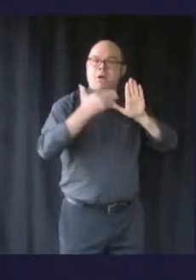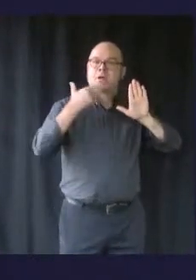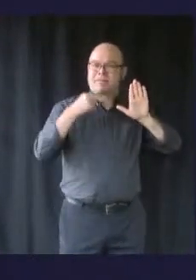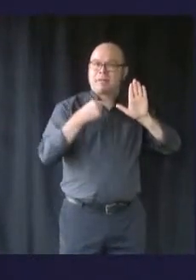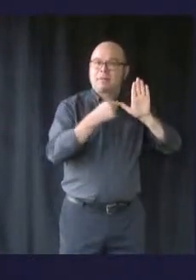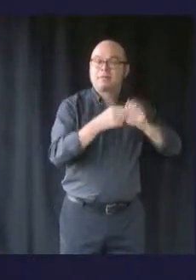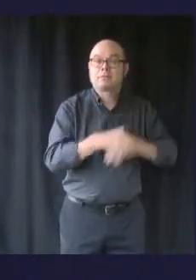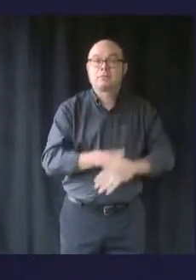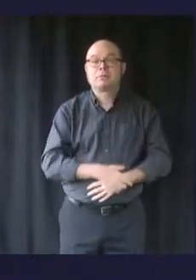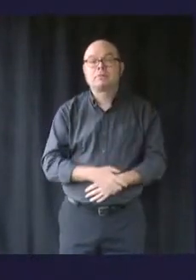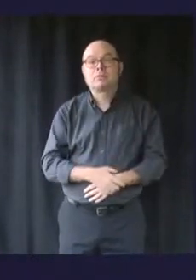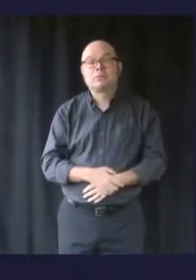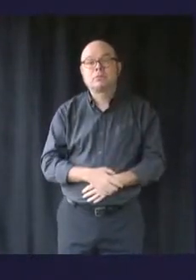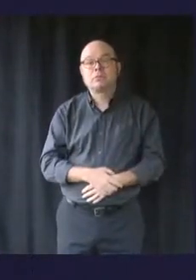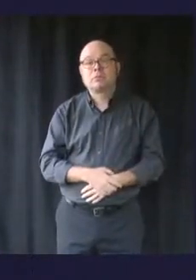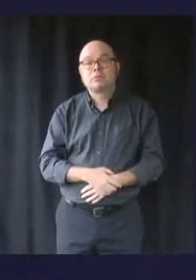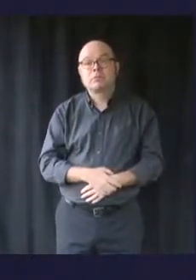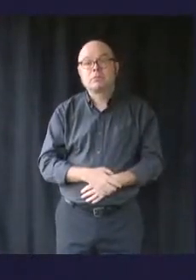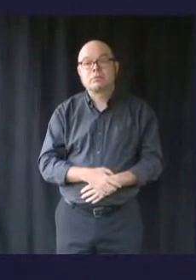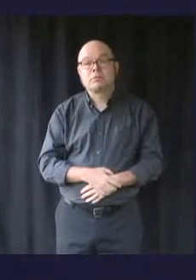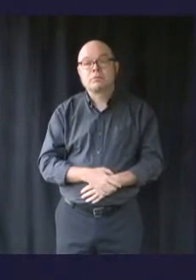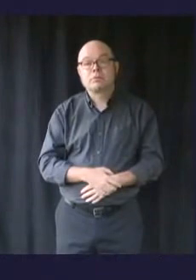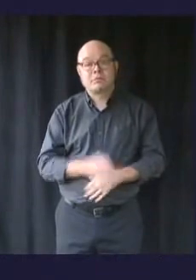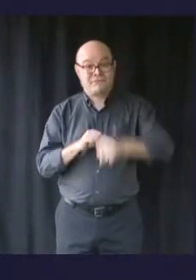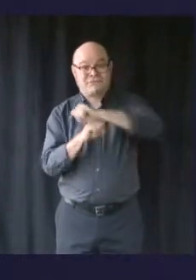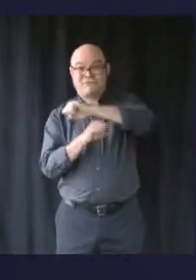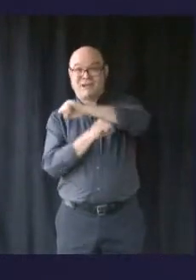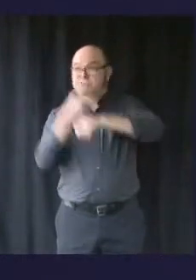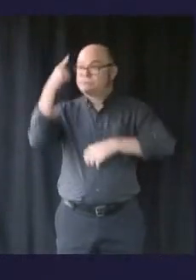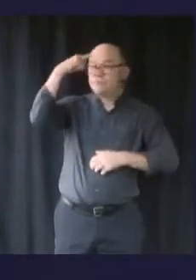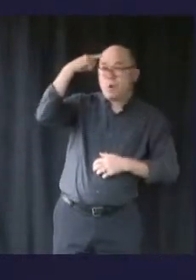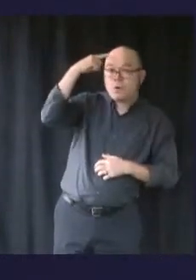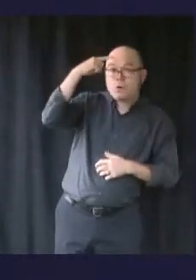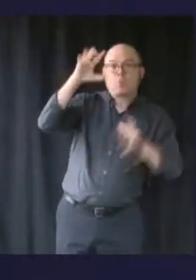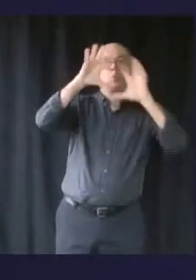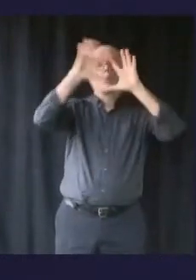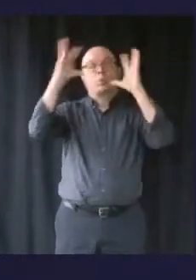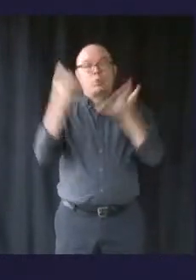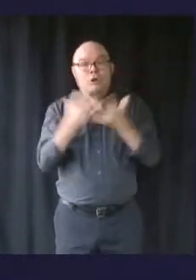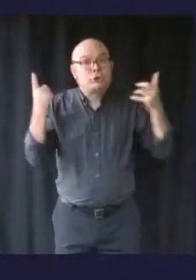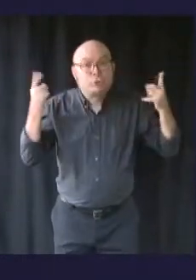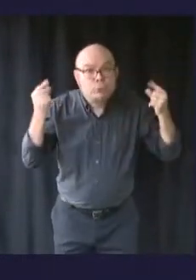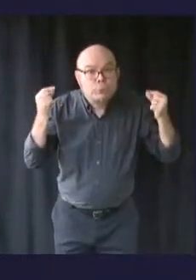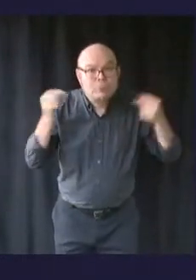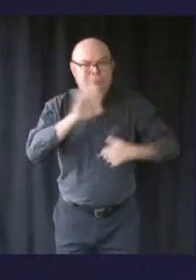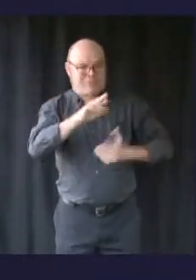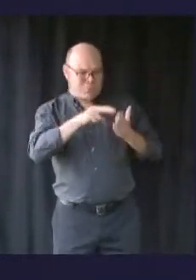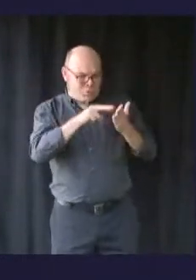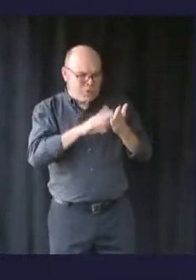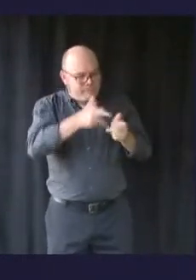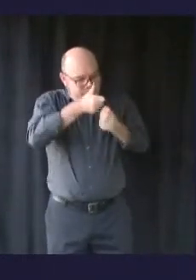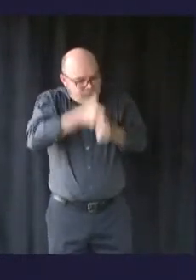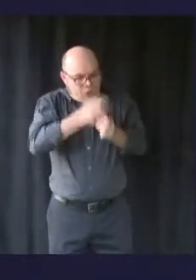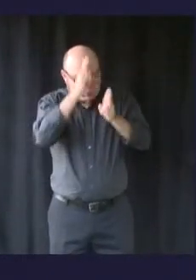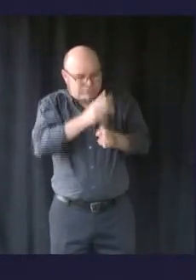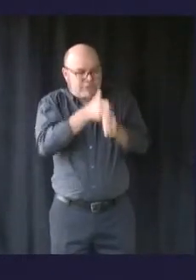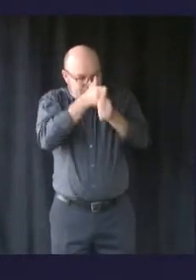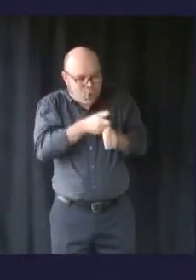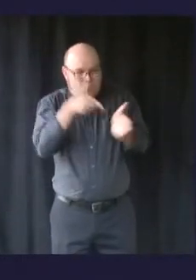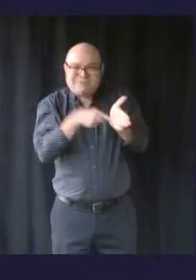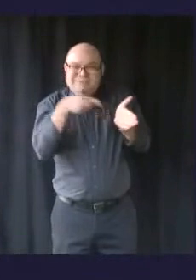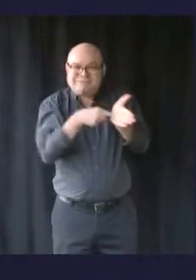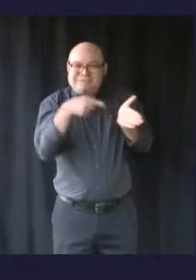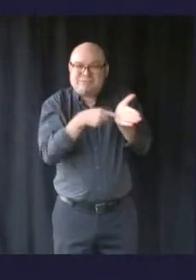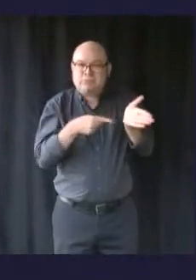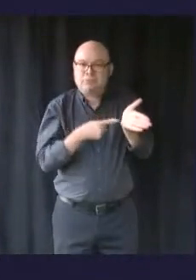international order built out of the wreckage of 2 wars, world wars, not just to prevent us from